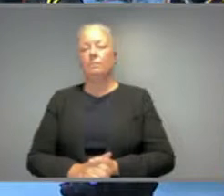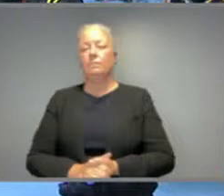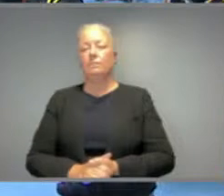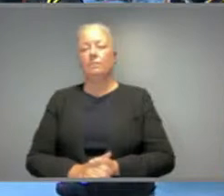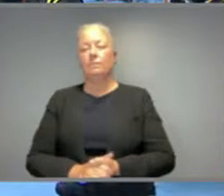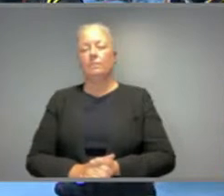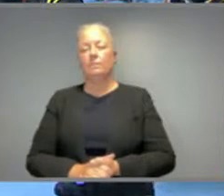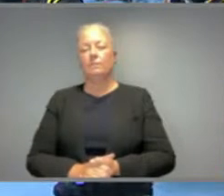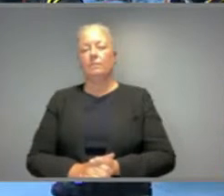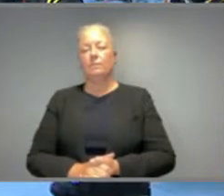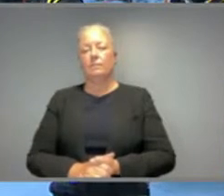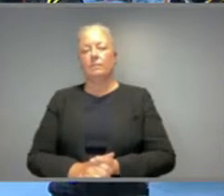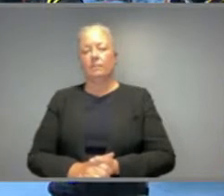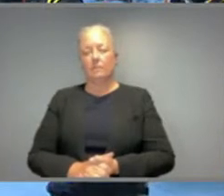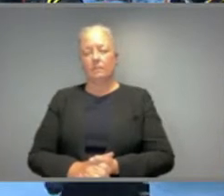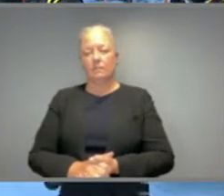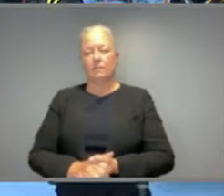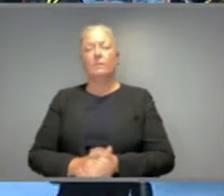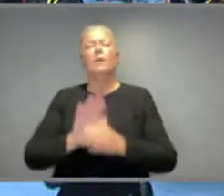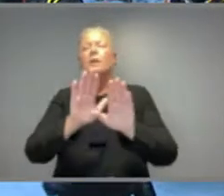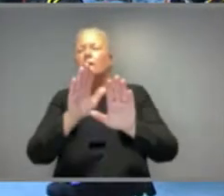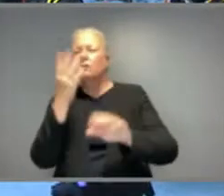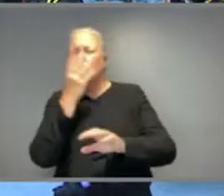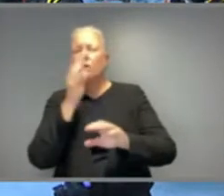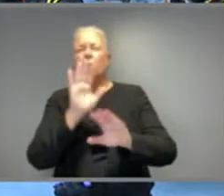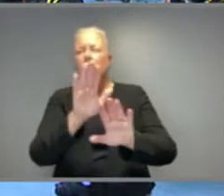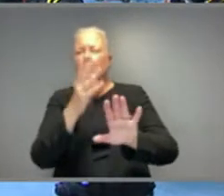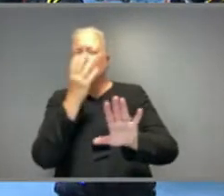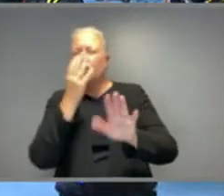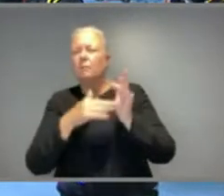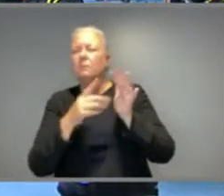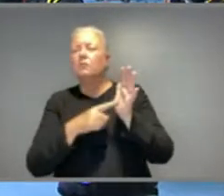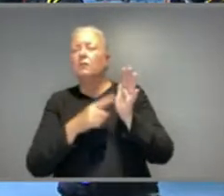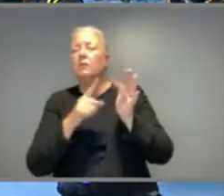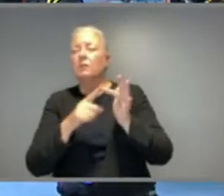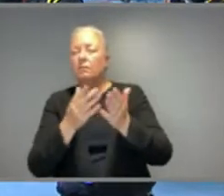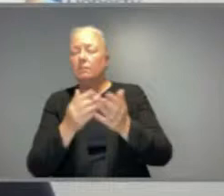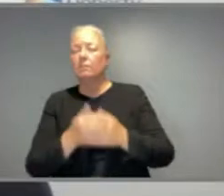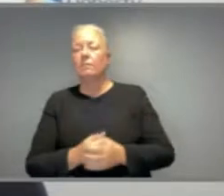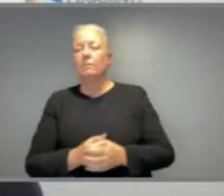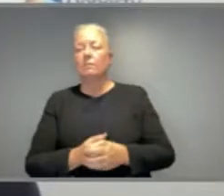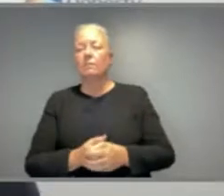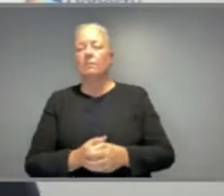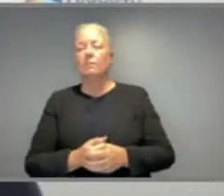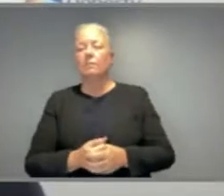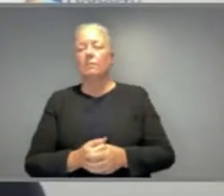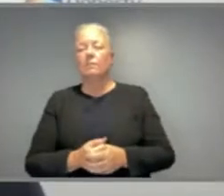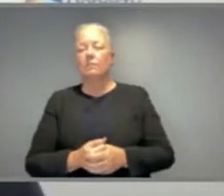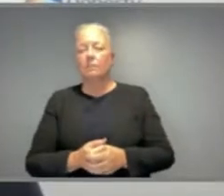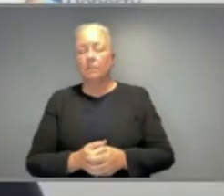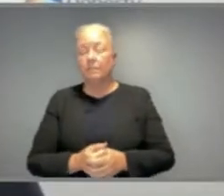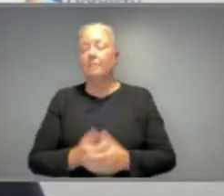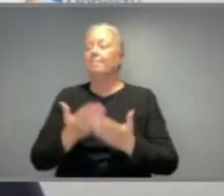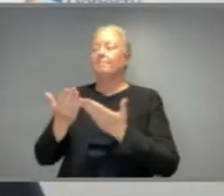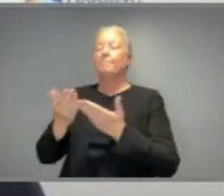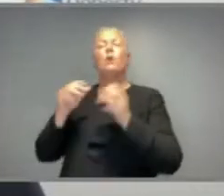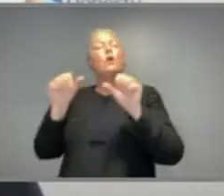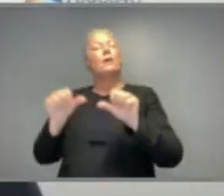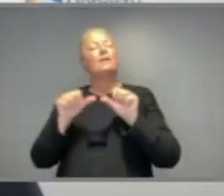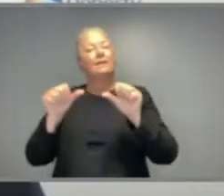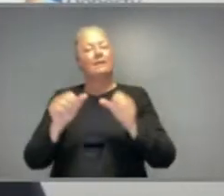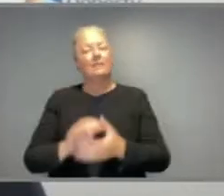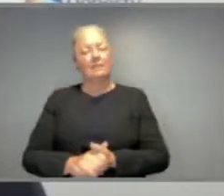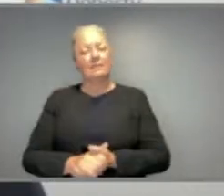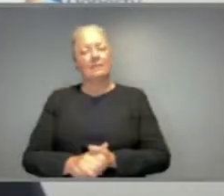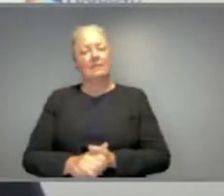My first question to the Professor. Sorry, Michelle. Professor? Thank you. Yes, short answer, was the strategy